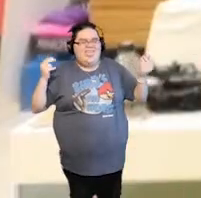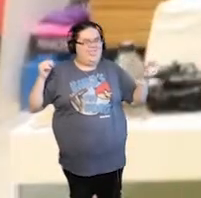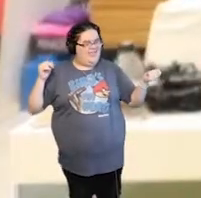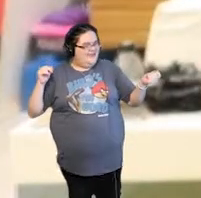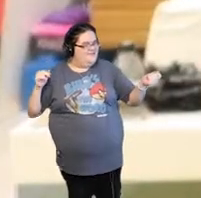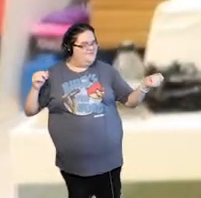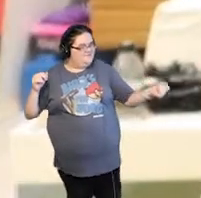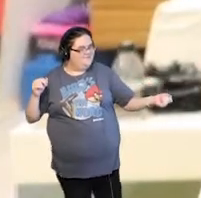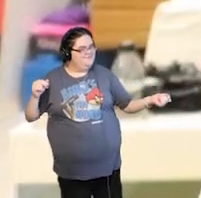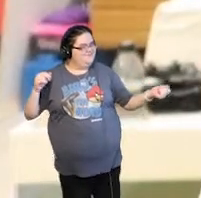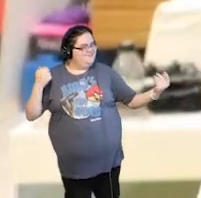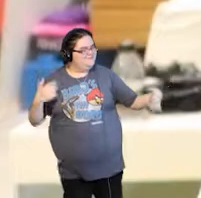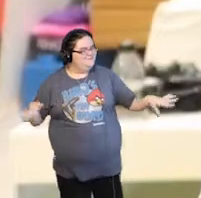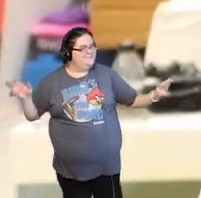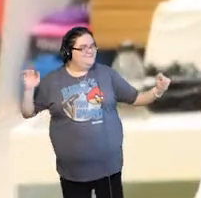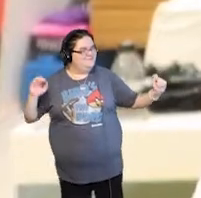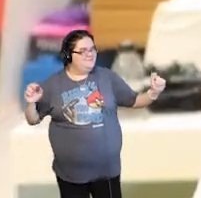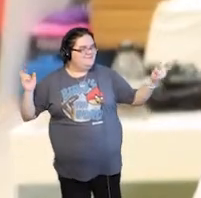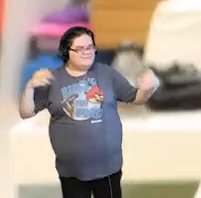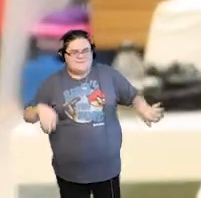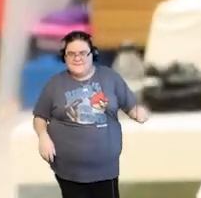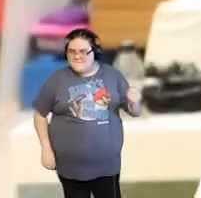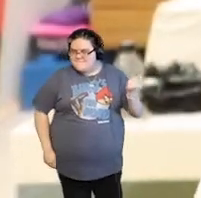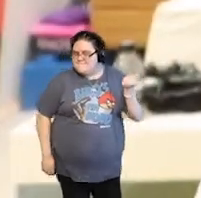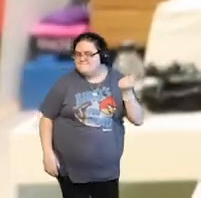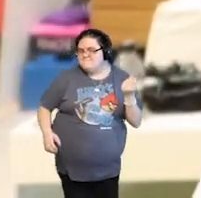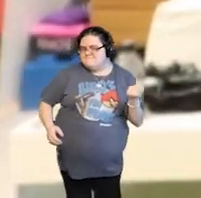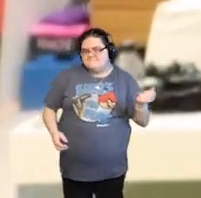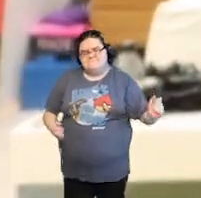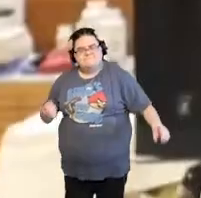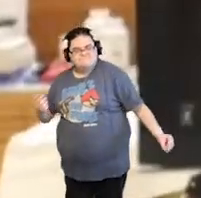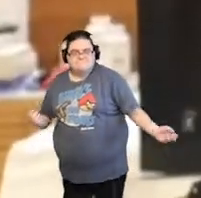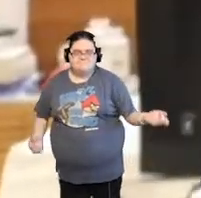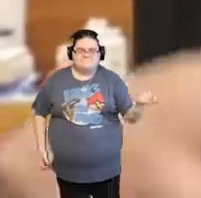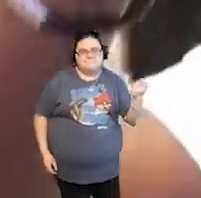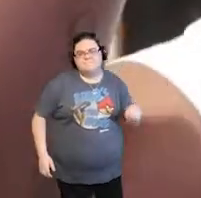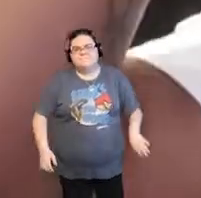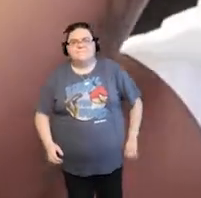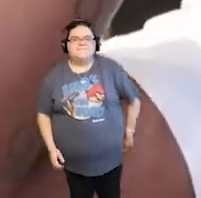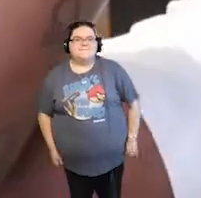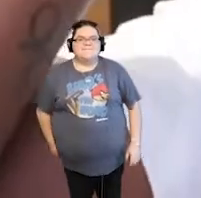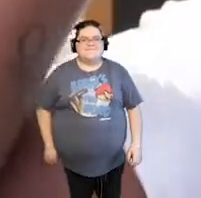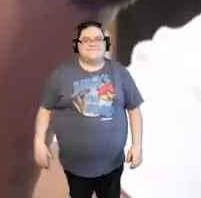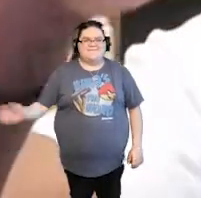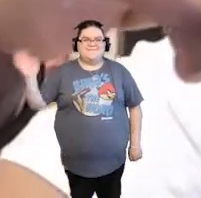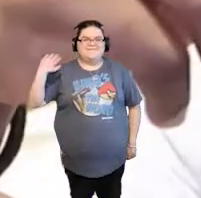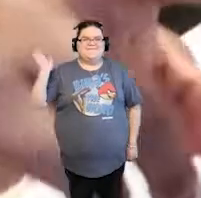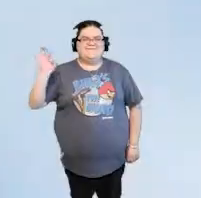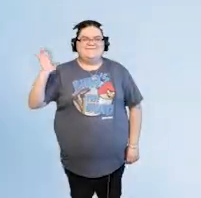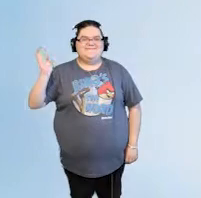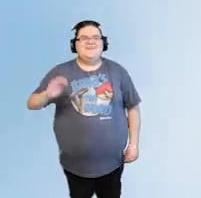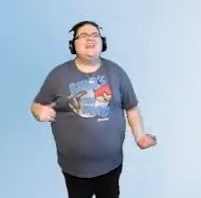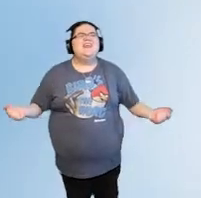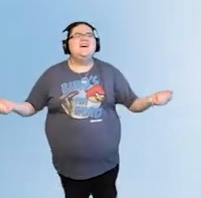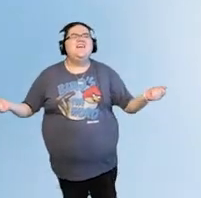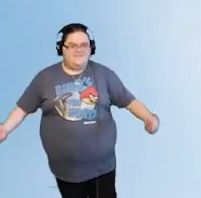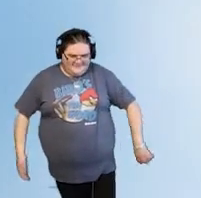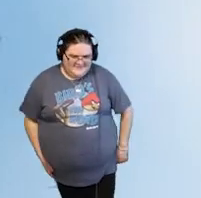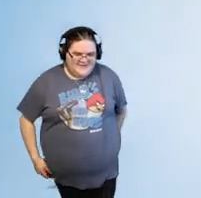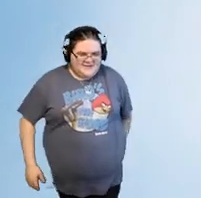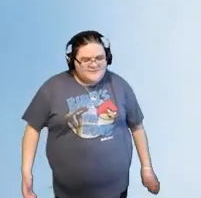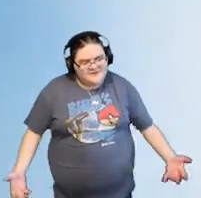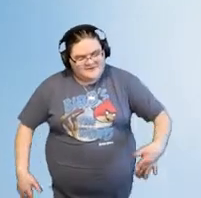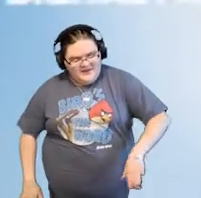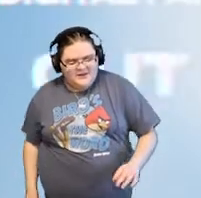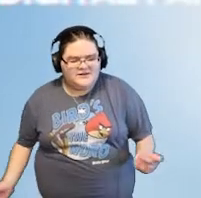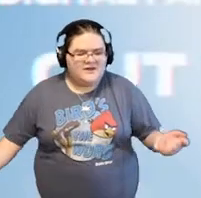on iTunes so we can overtake Lil Mix. And yeah, I'll see you lot in a bit. Take care and peace. Is it really